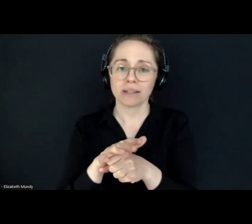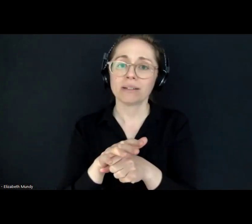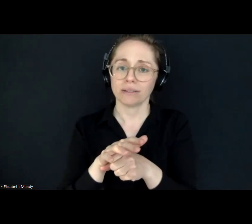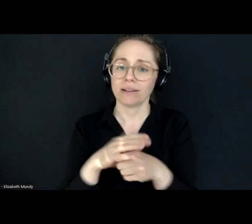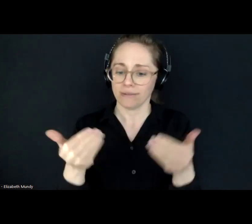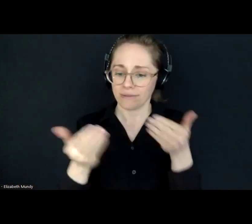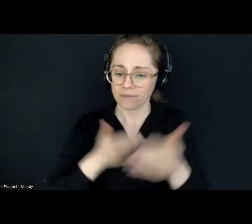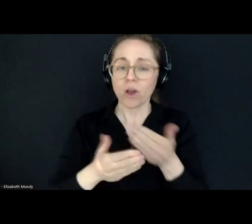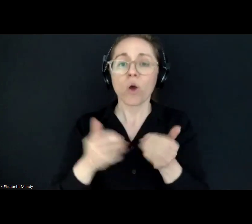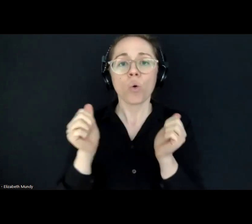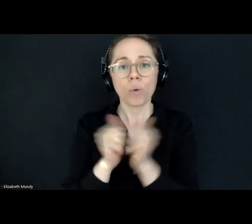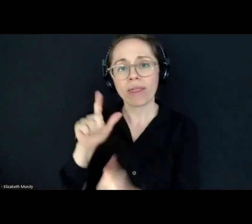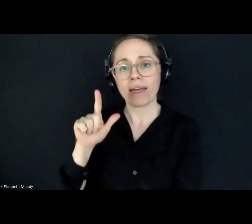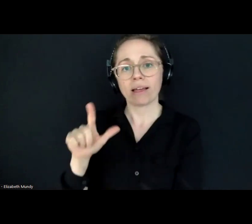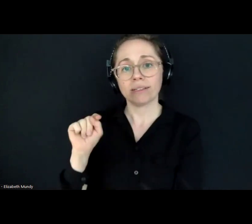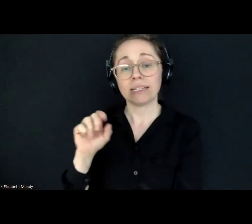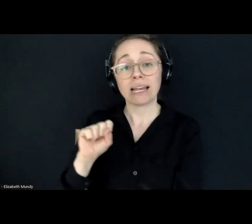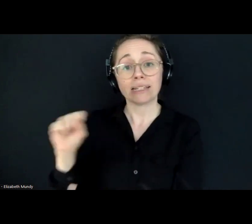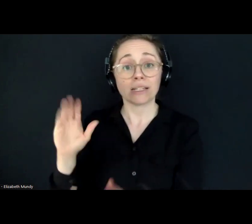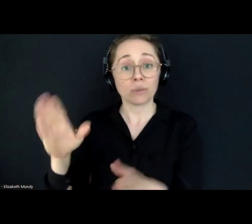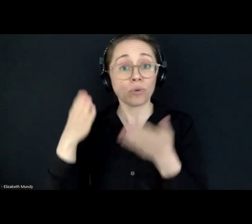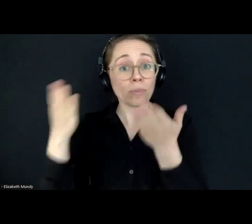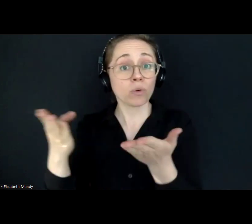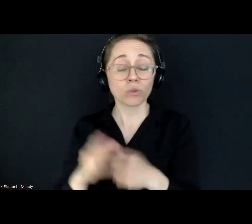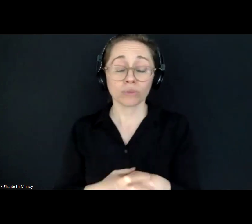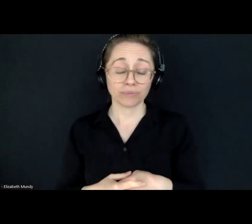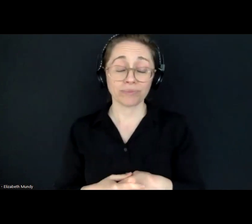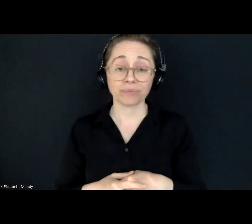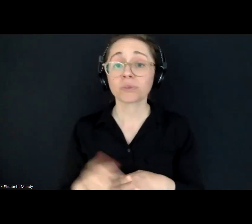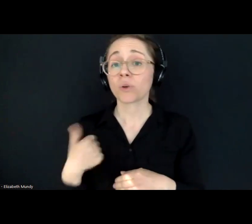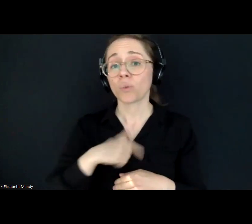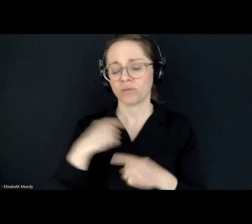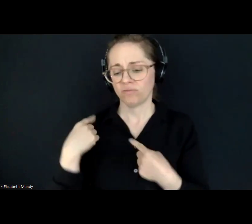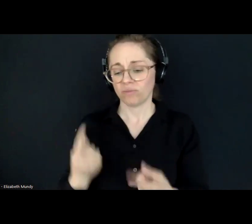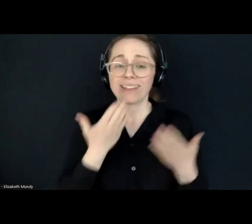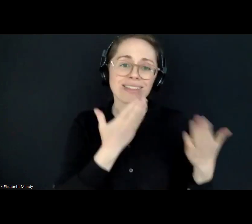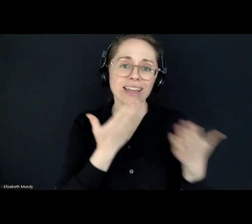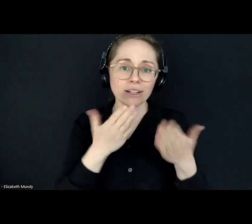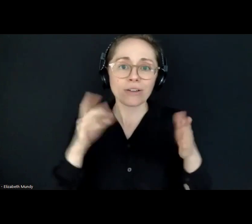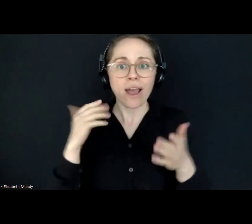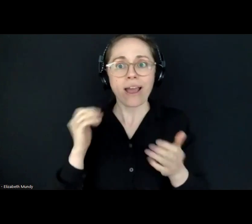proposal. So we're very thankful for the efforts that have already been completed, especially with